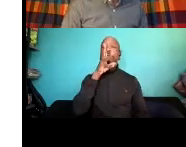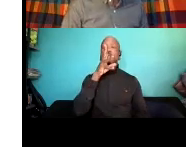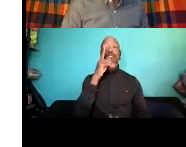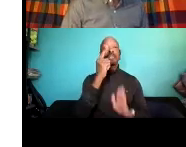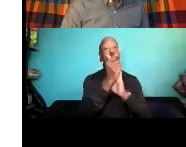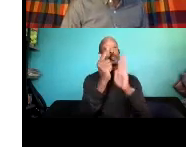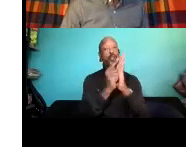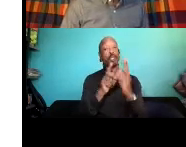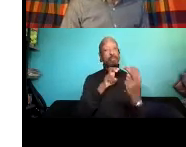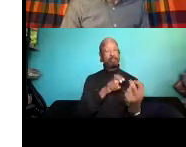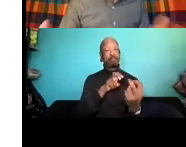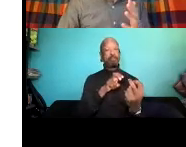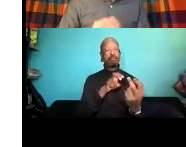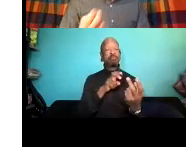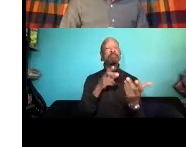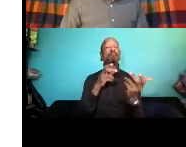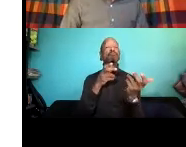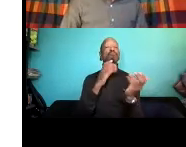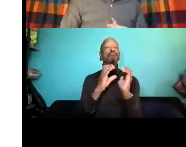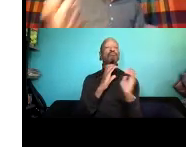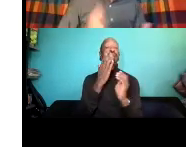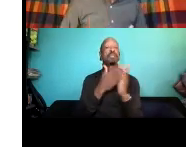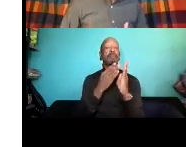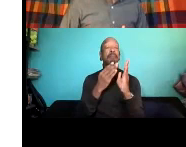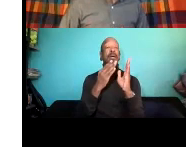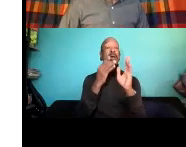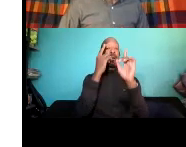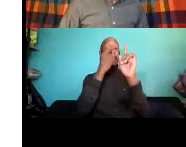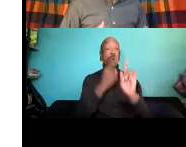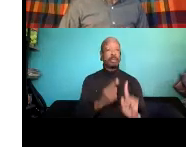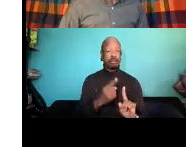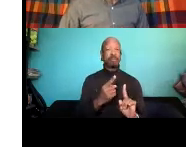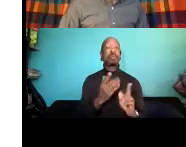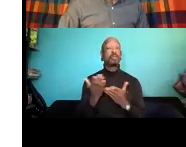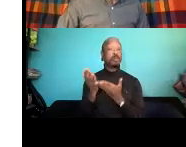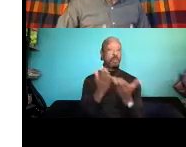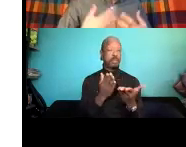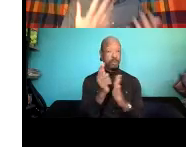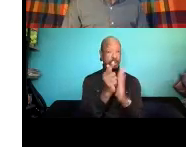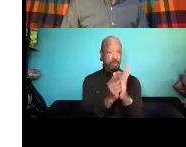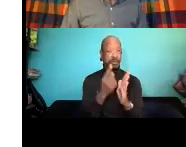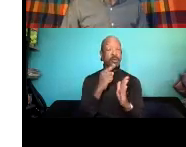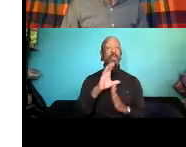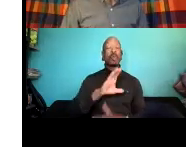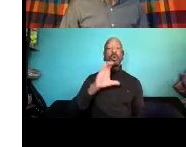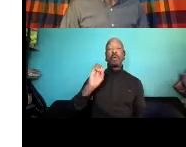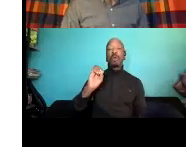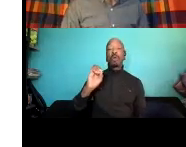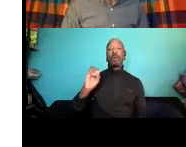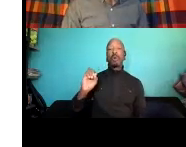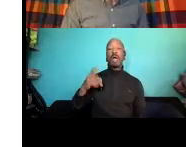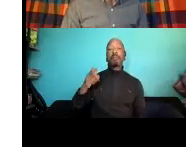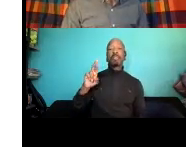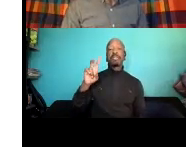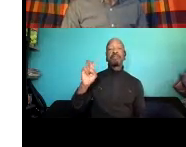attorney, these are some points that you would want to bring in an attorney for your cooperative. There's a lot of resources that we've created